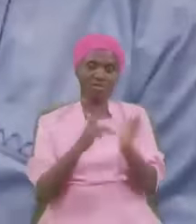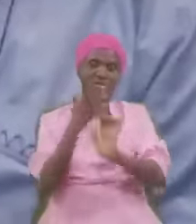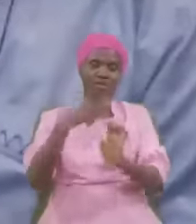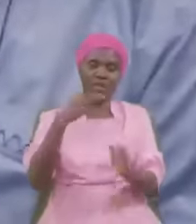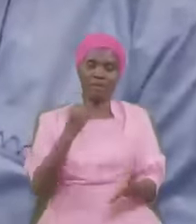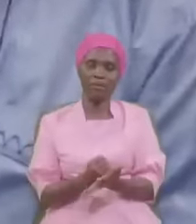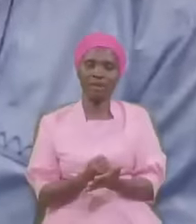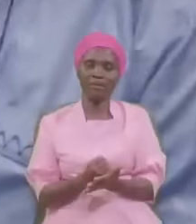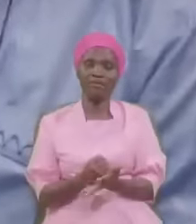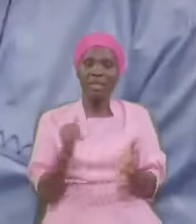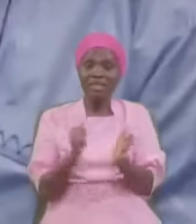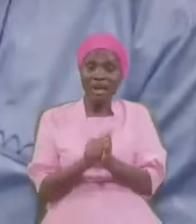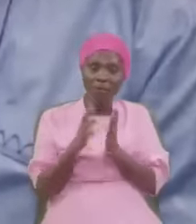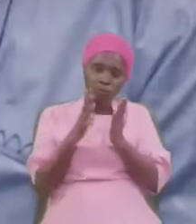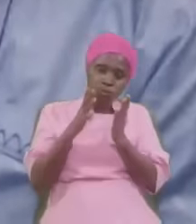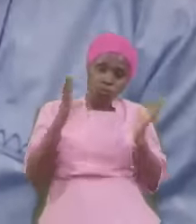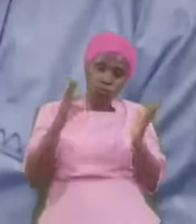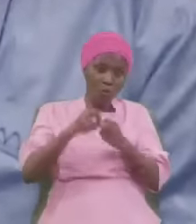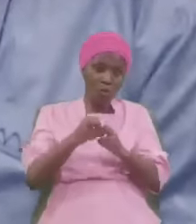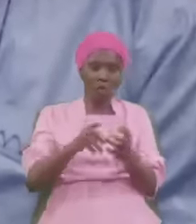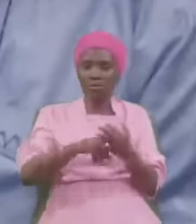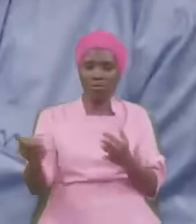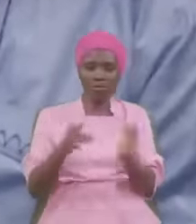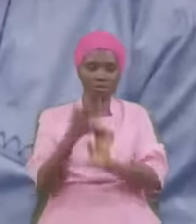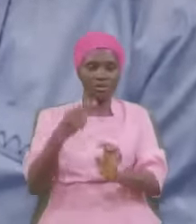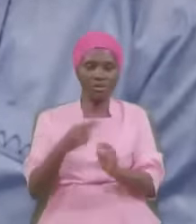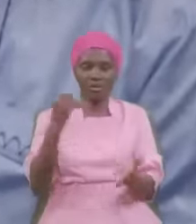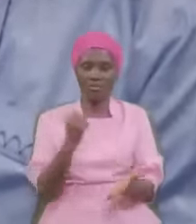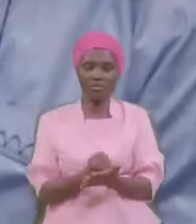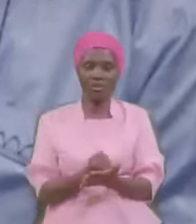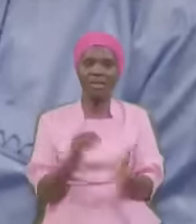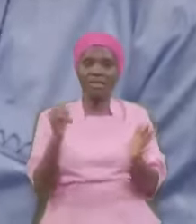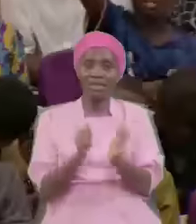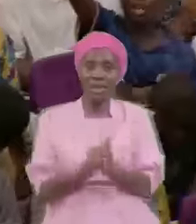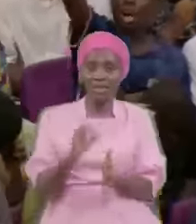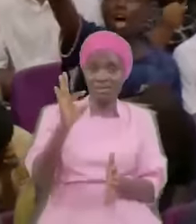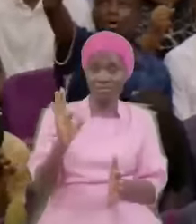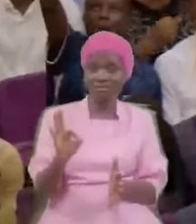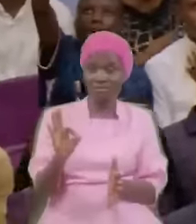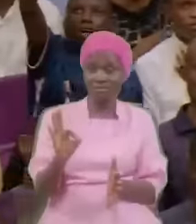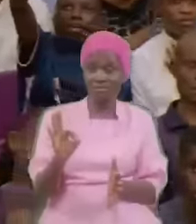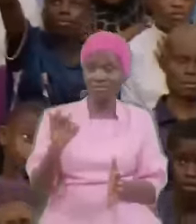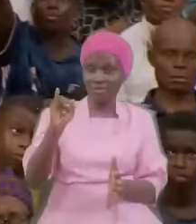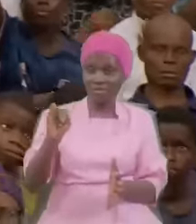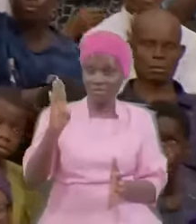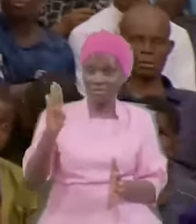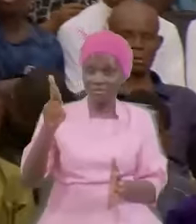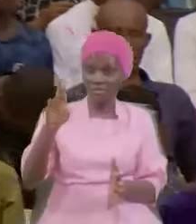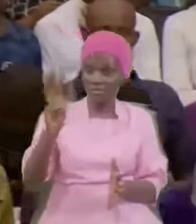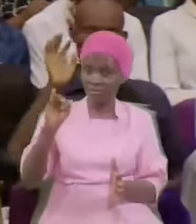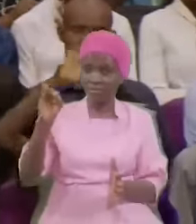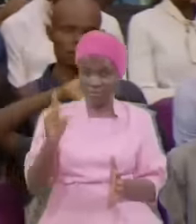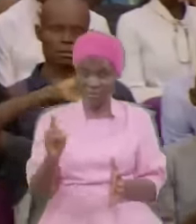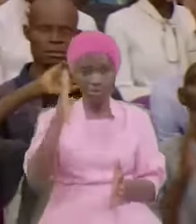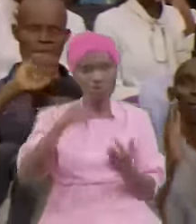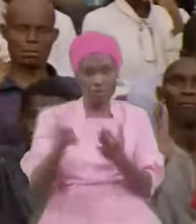That swelling will vanish away. That fibroid will vanish away. That issue of blood